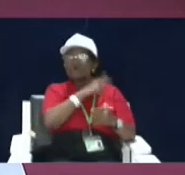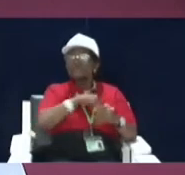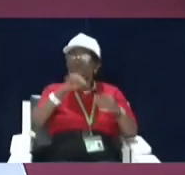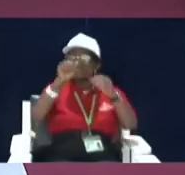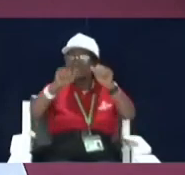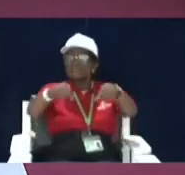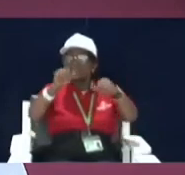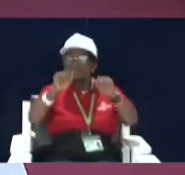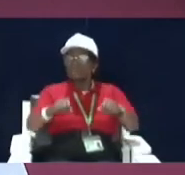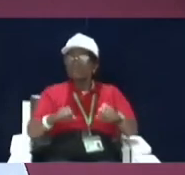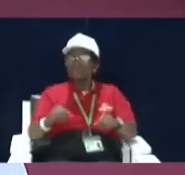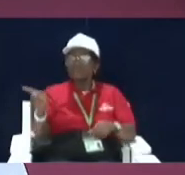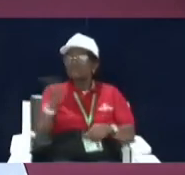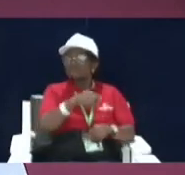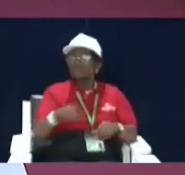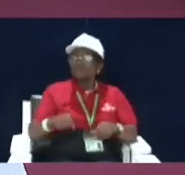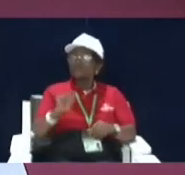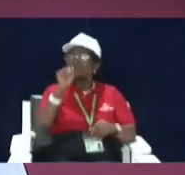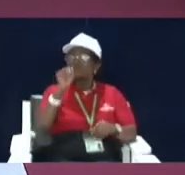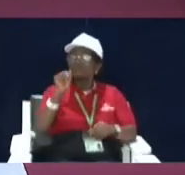You should take note of that.